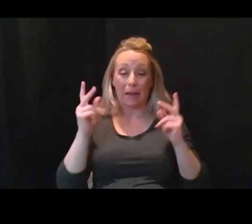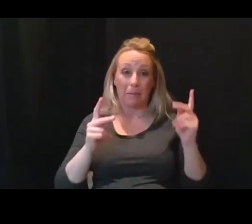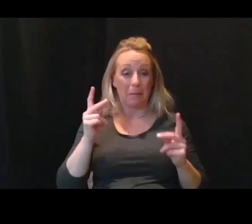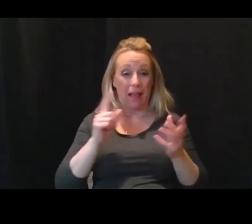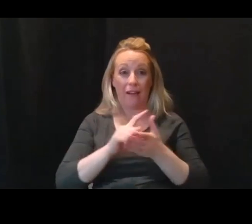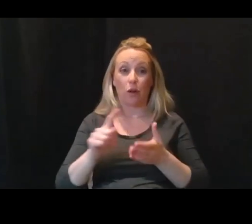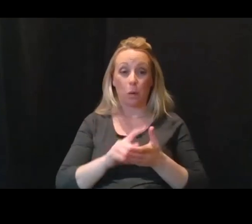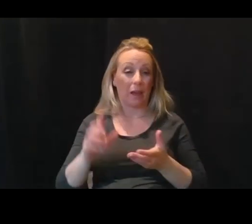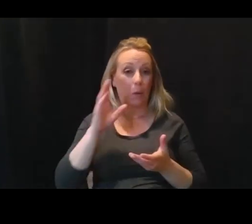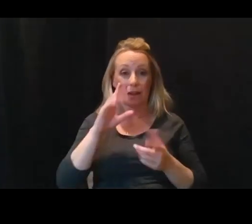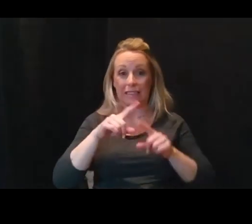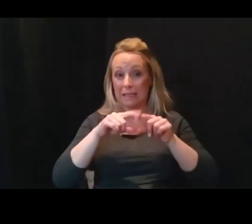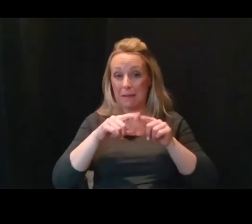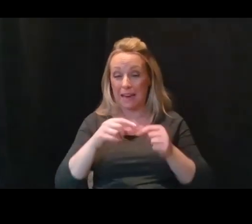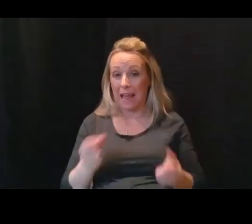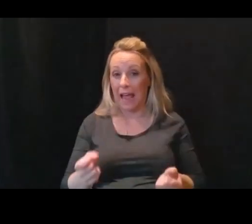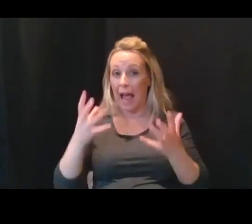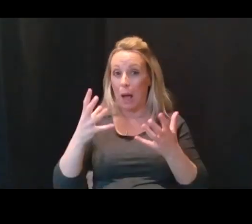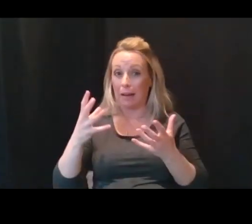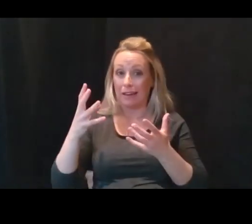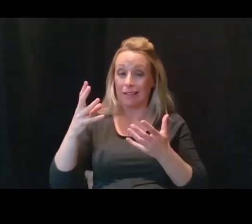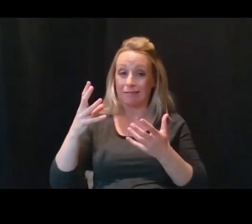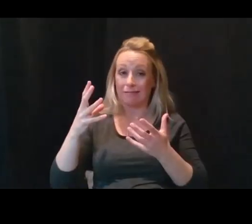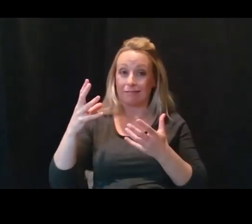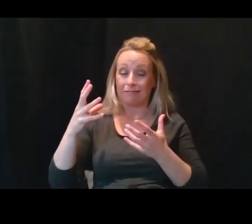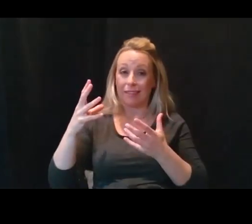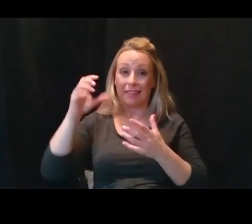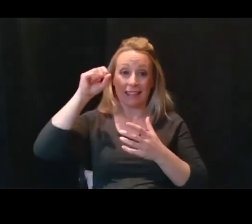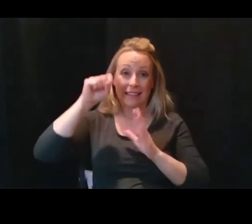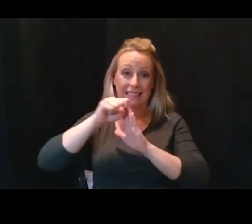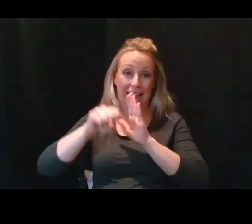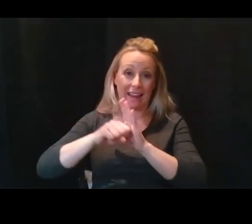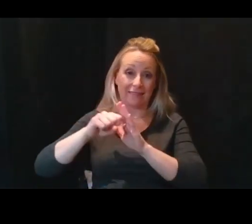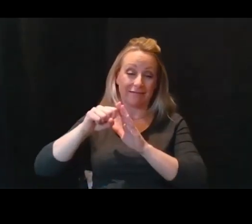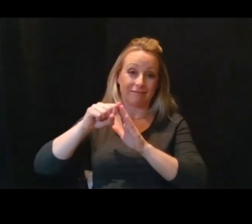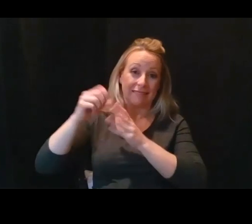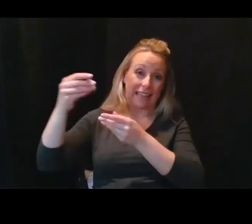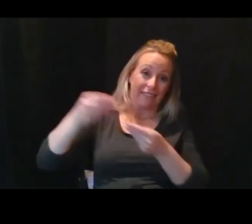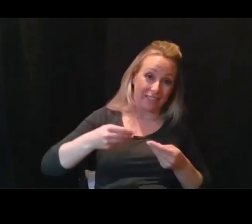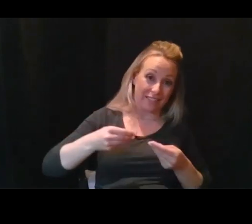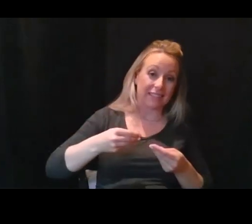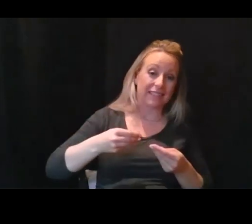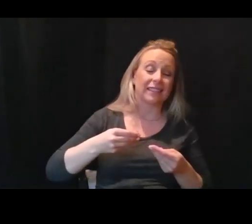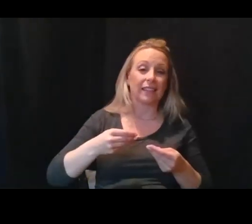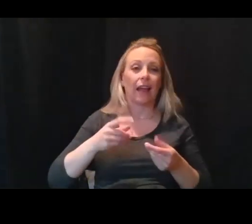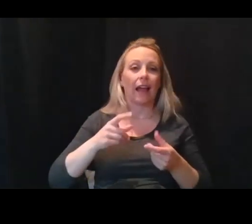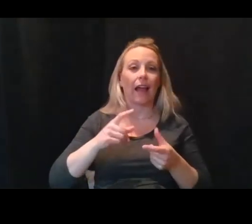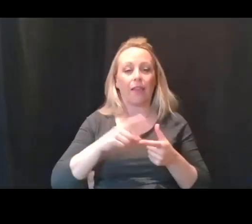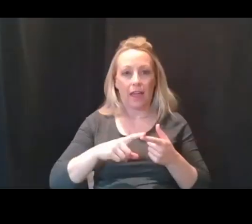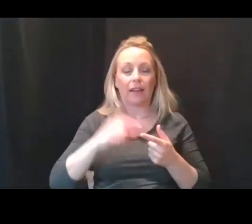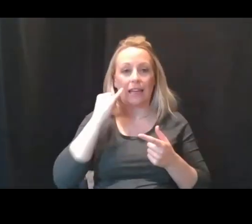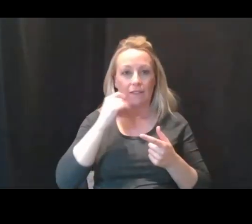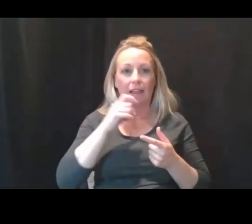scaled to what is distributed from the state. And then again, those 65 and older non-patients should email us